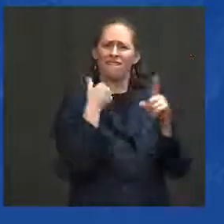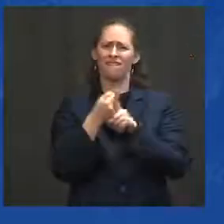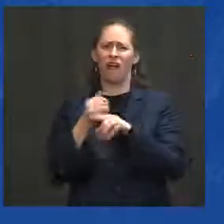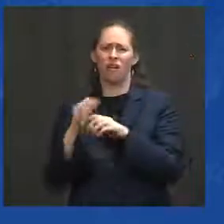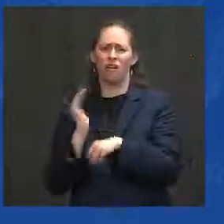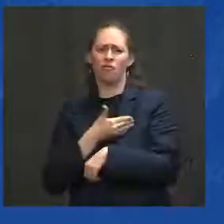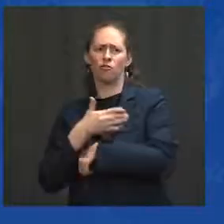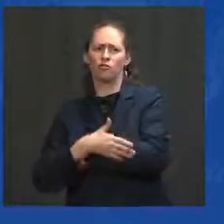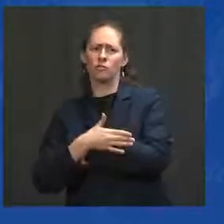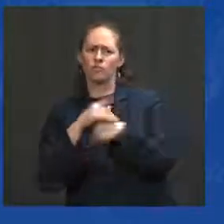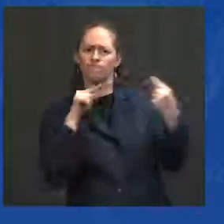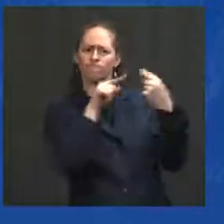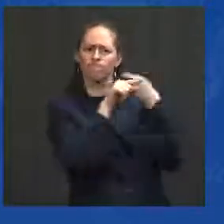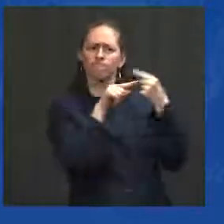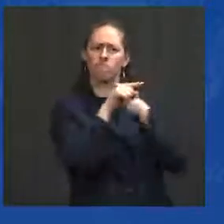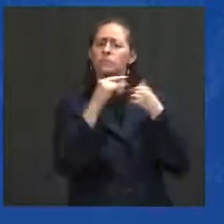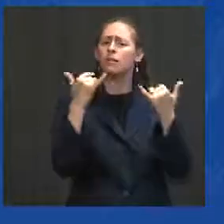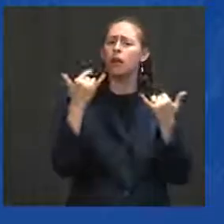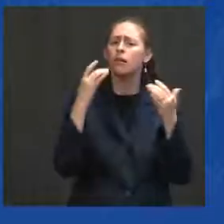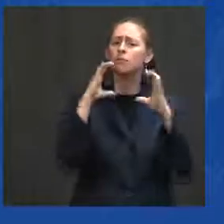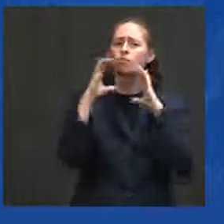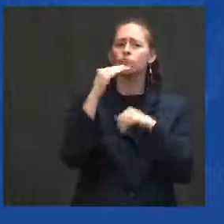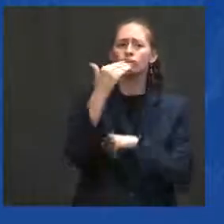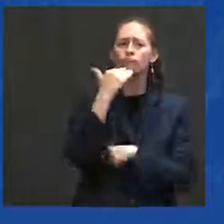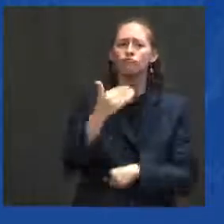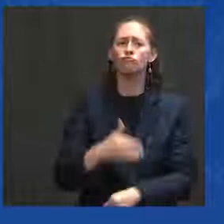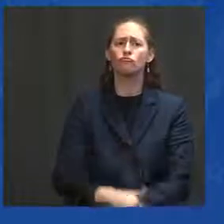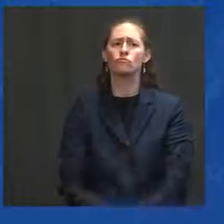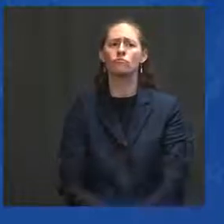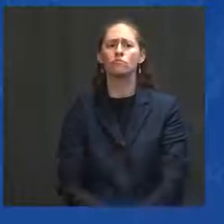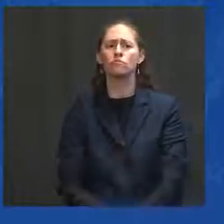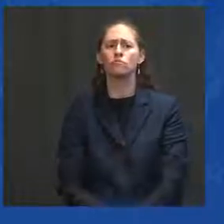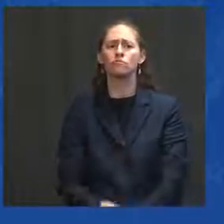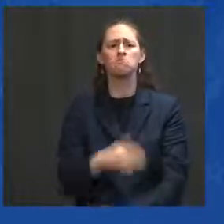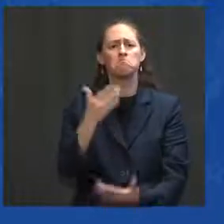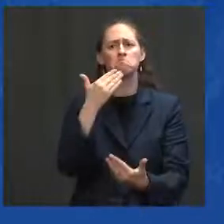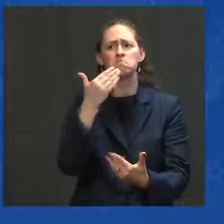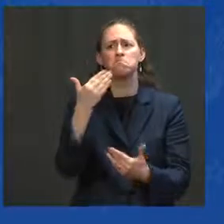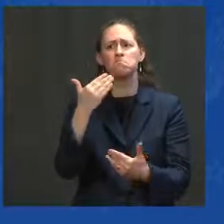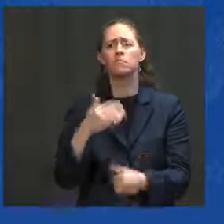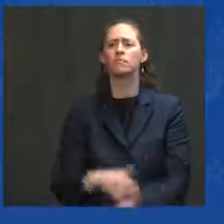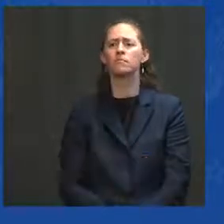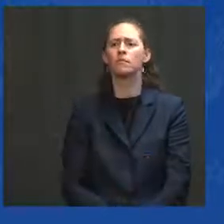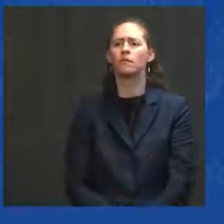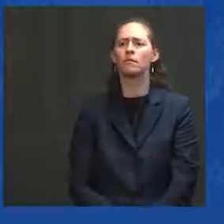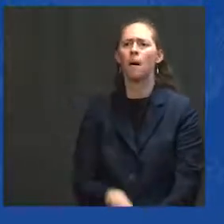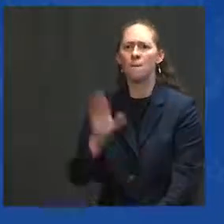optimistic. You said 3 weeks ago there would be consequences. Will there be, sir? Yes.